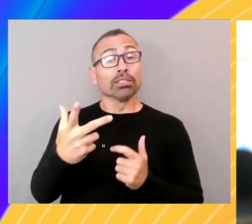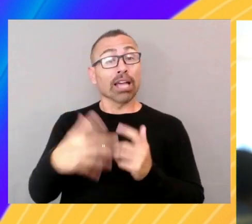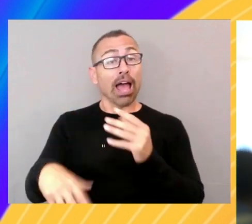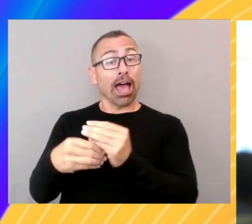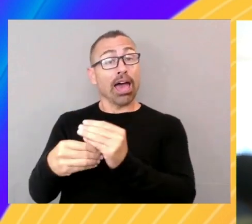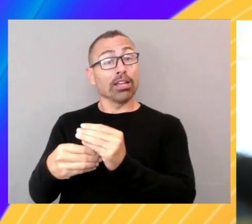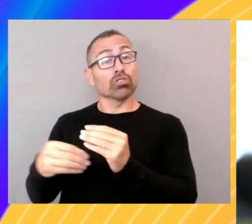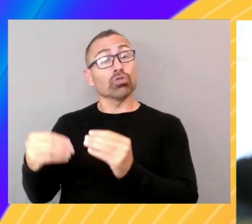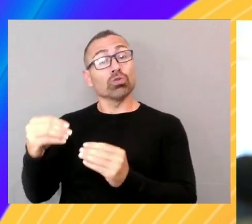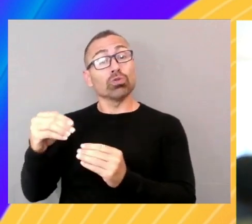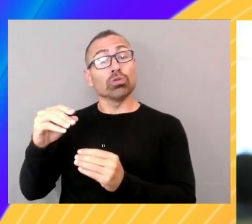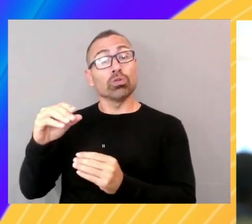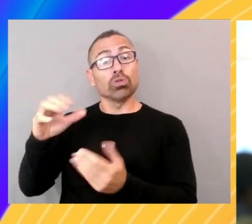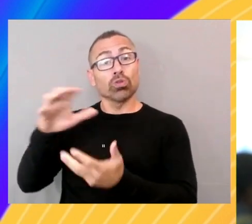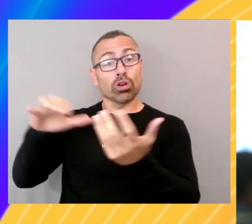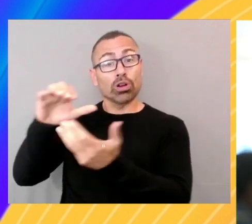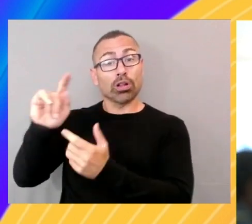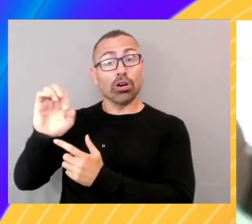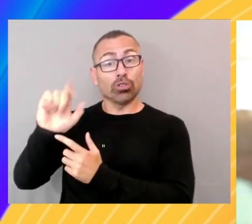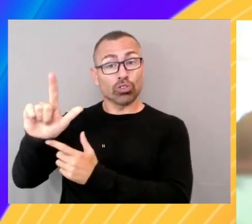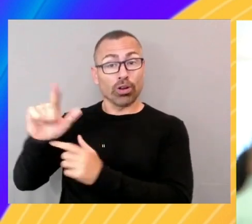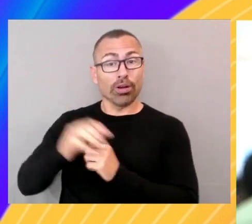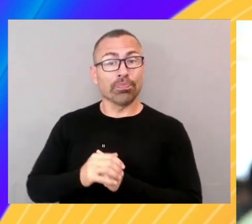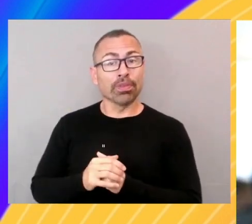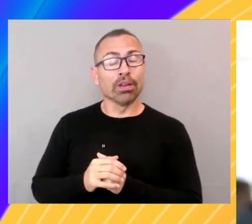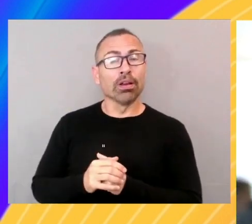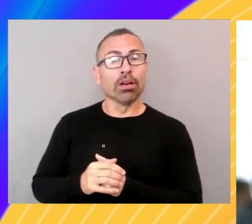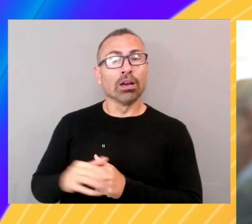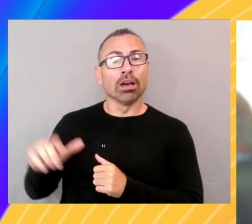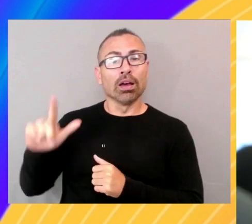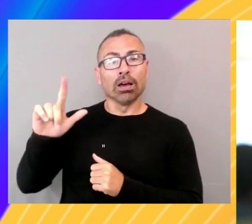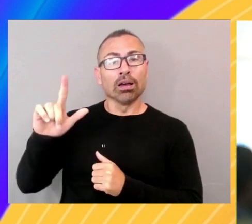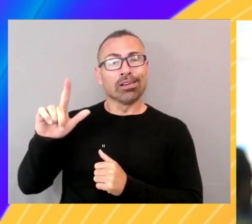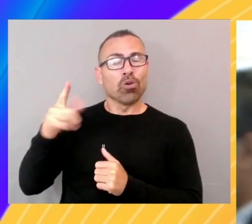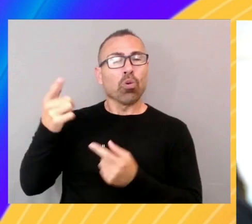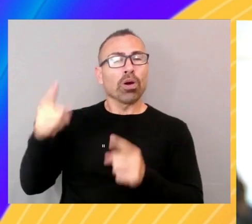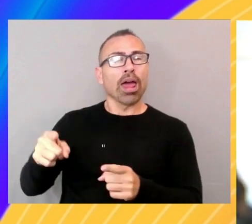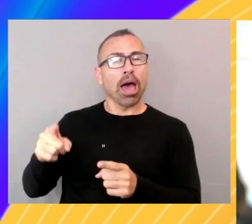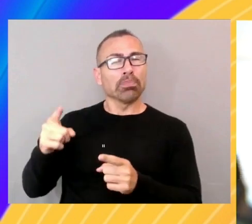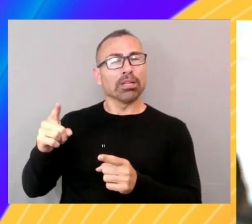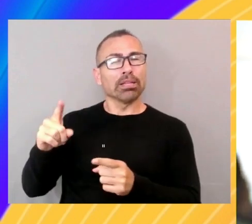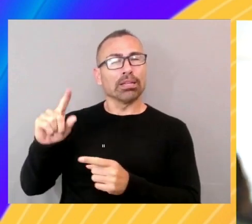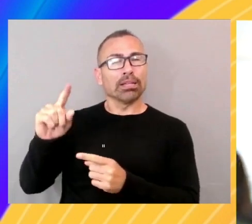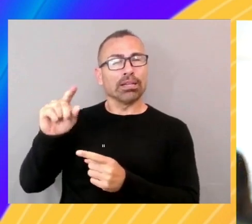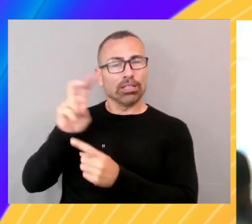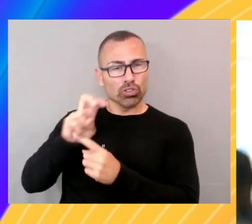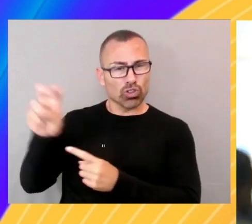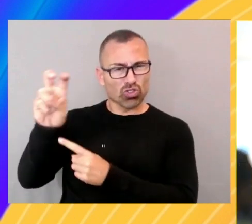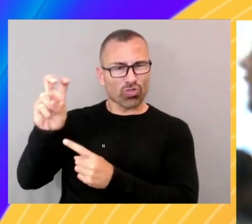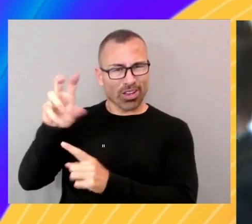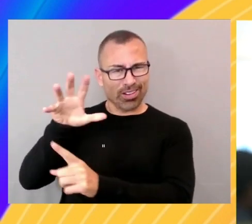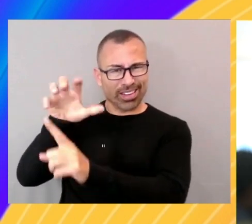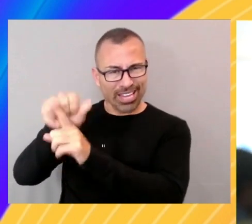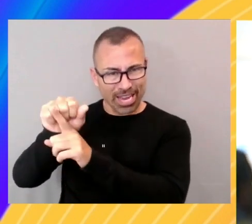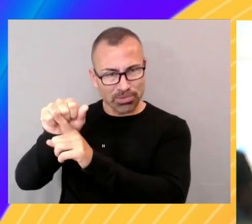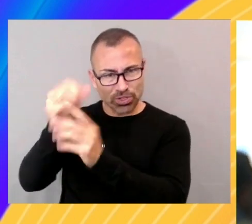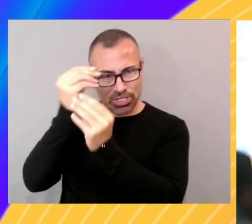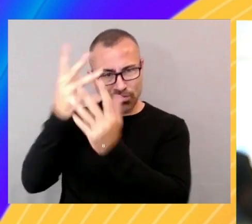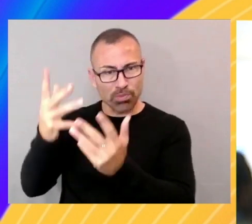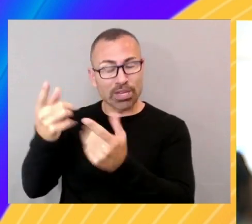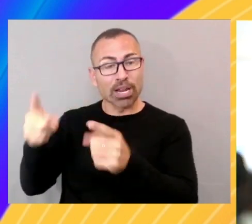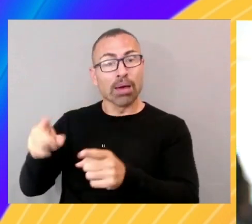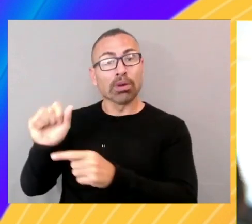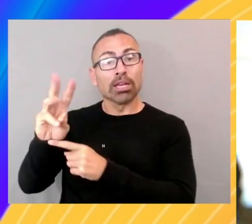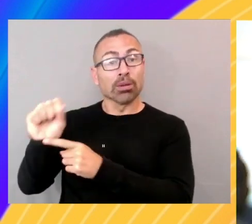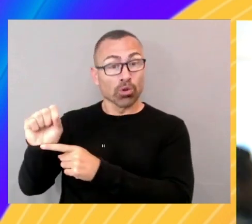Before CloudTrail Lake came into being, CloudTrail would capture the information that is happening on AWS accounts, and it would deliver it to customers'